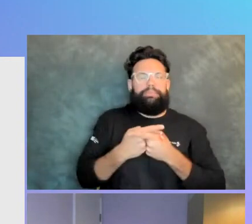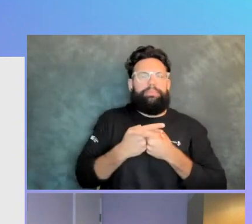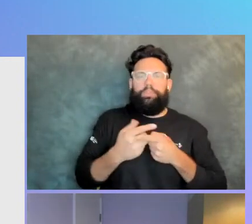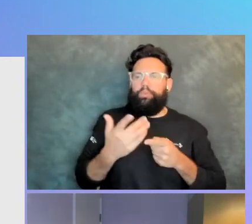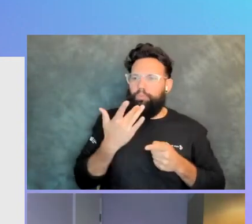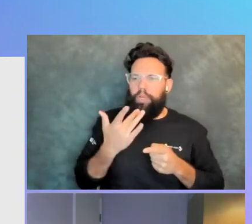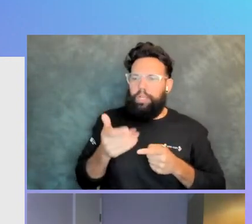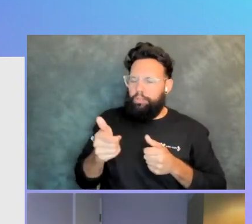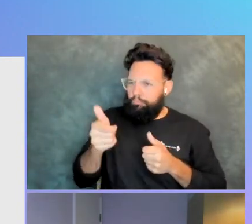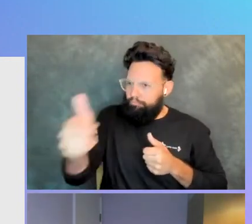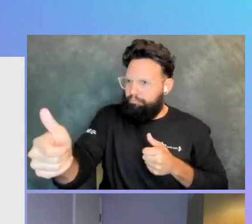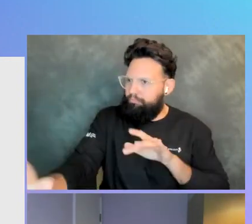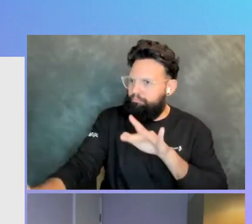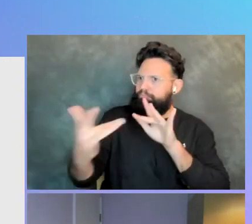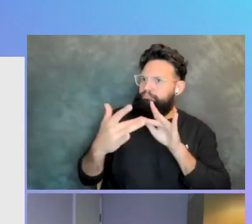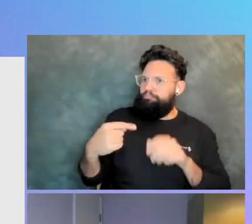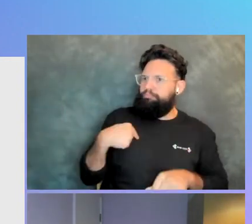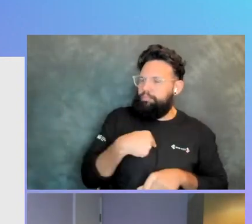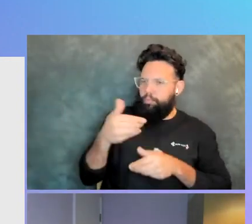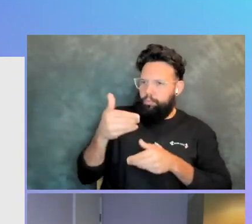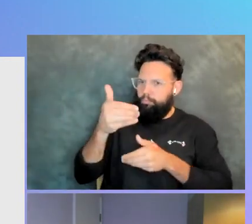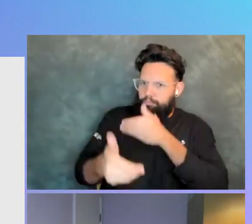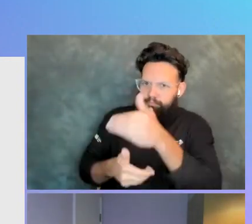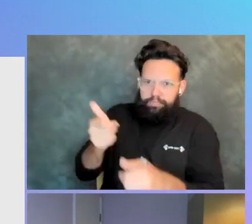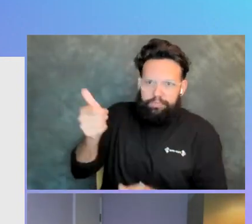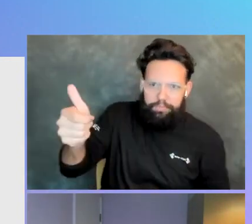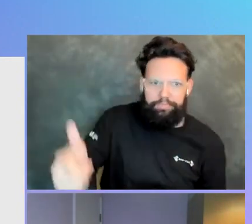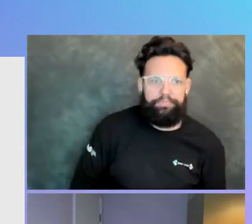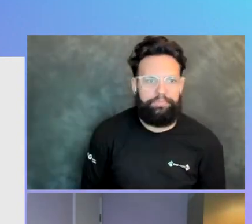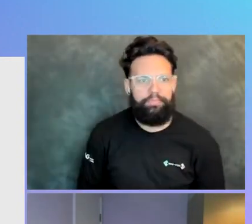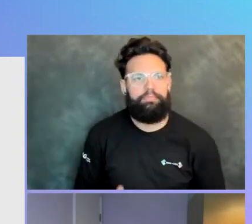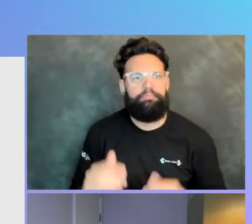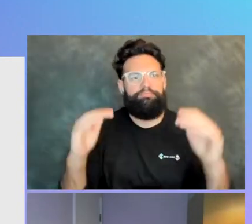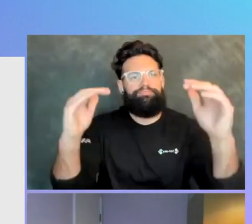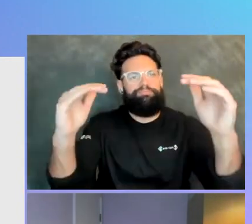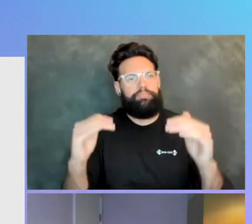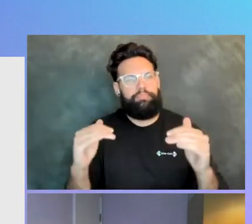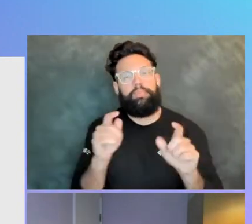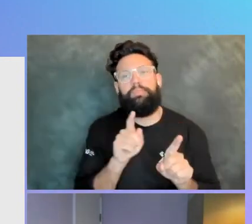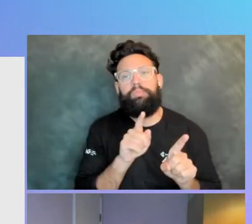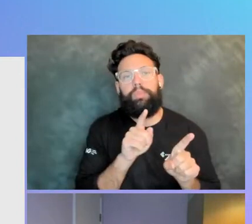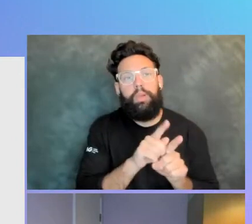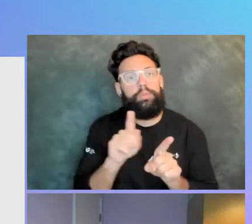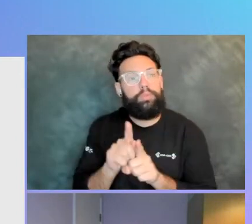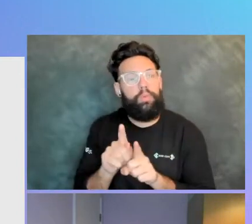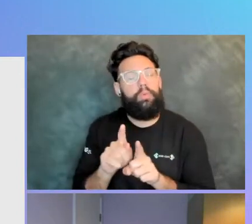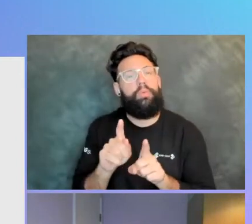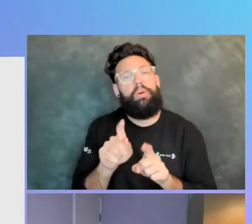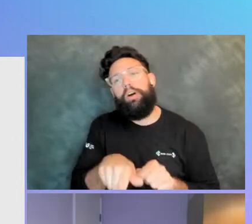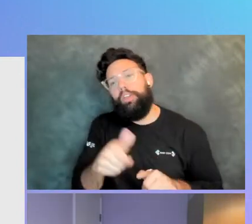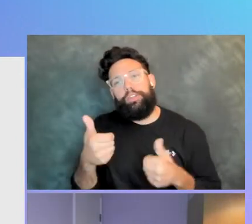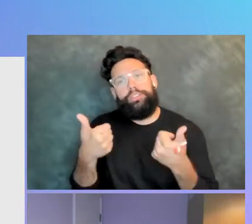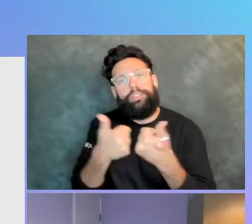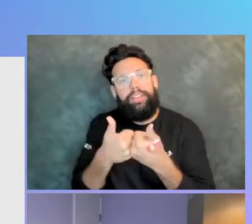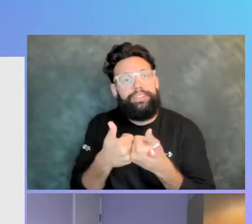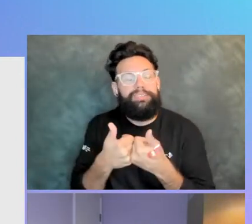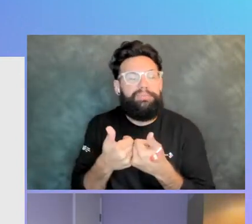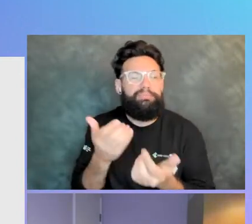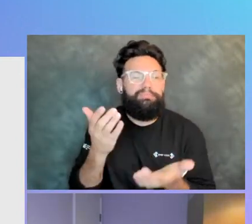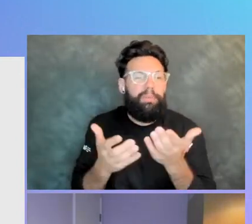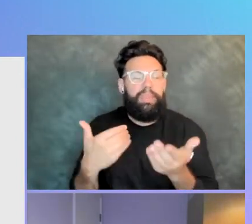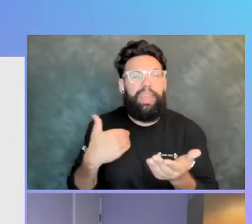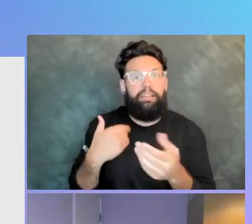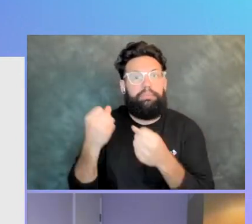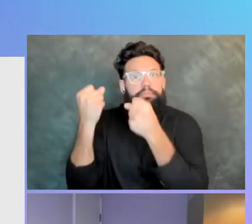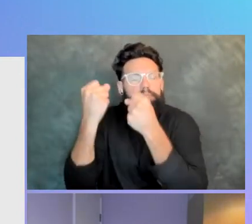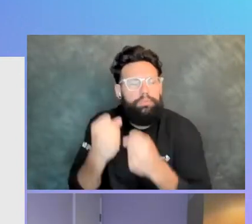So there's also the possibility for bias. These participants may be more favorable of your products if they are so